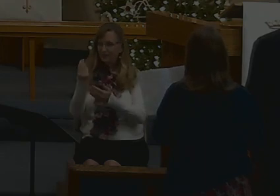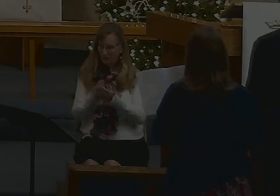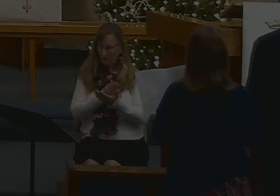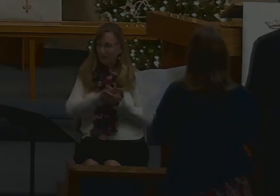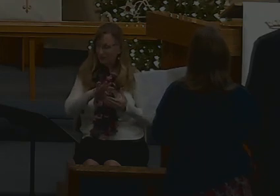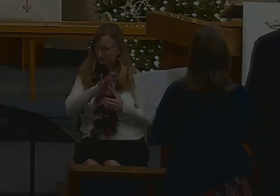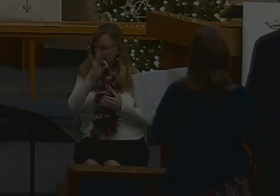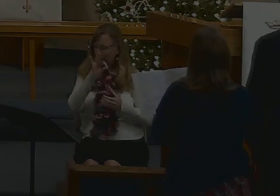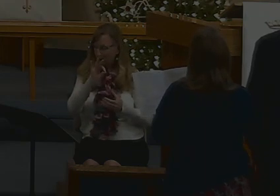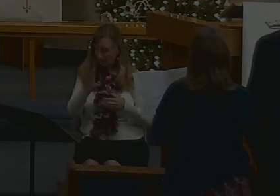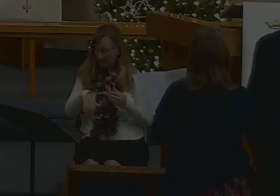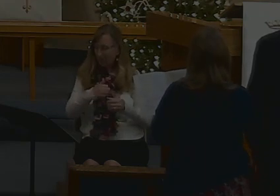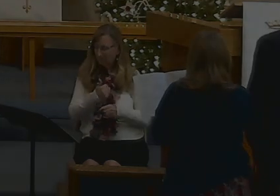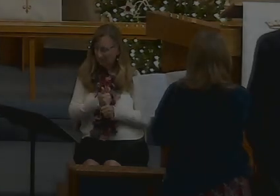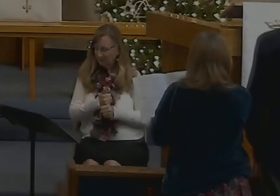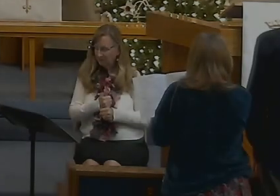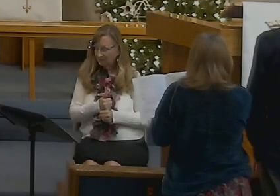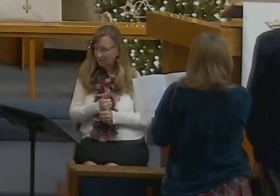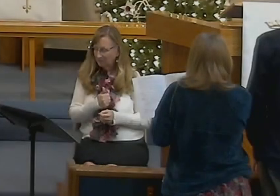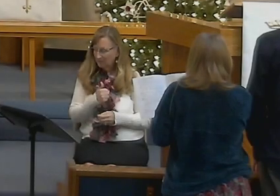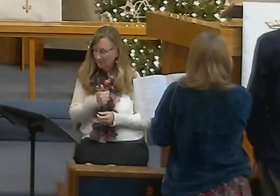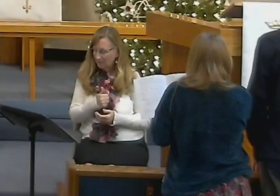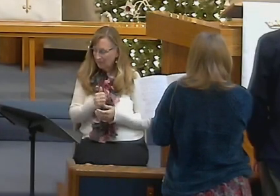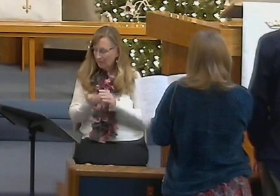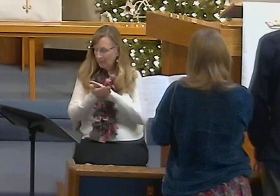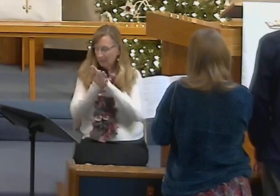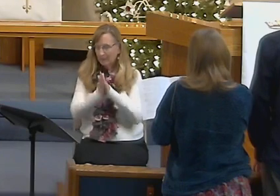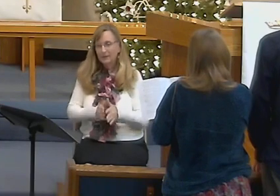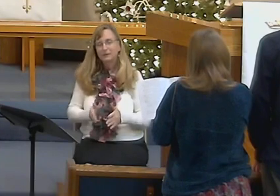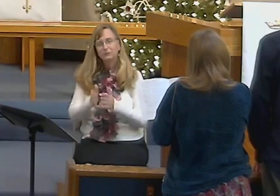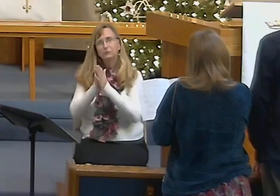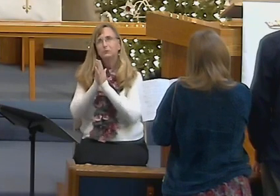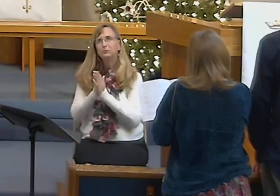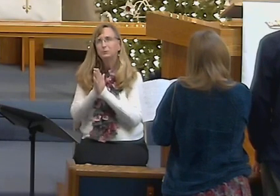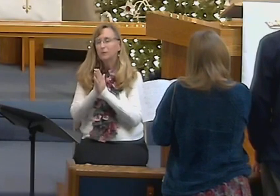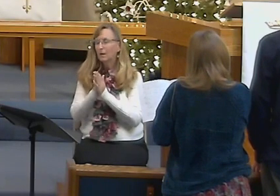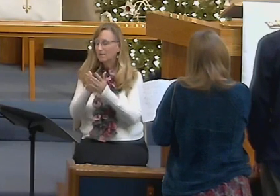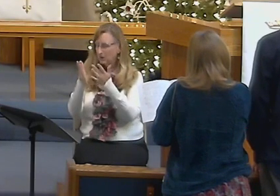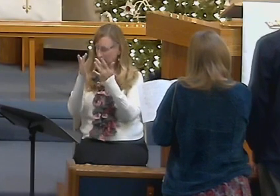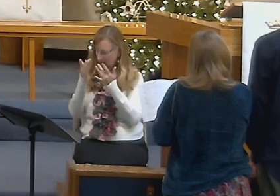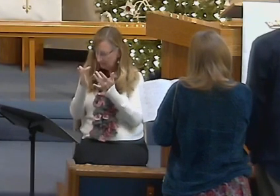Spirit. Amen. In peace, let us pray to the Lord.